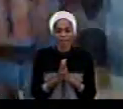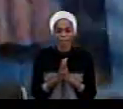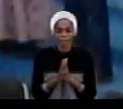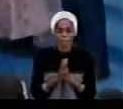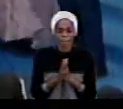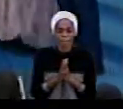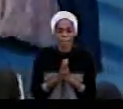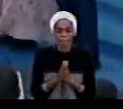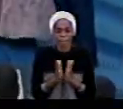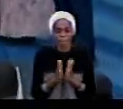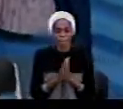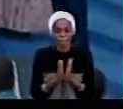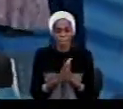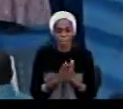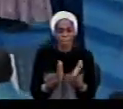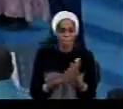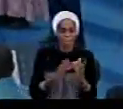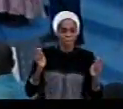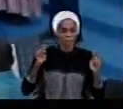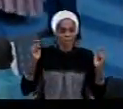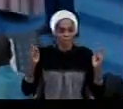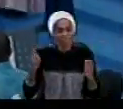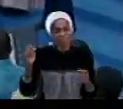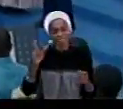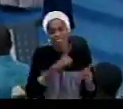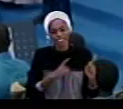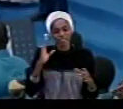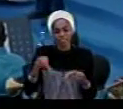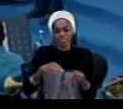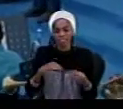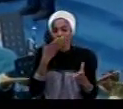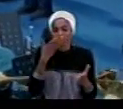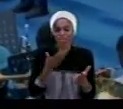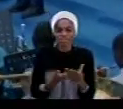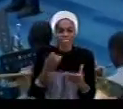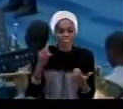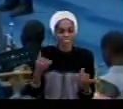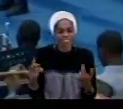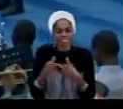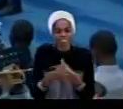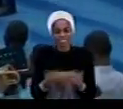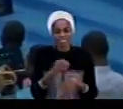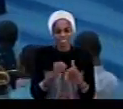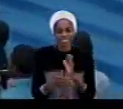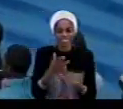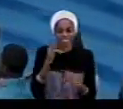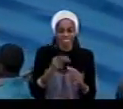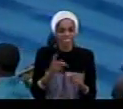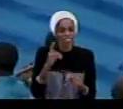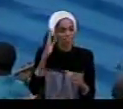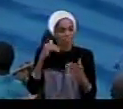Hallelujah. The Lord will do you good tonight. And by the time you leave this place, you will have testimony.